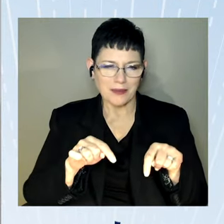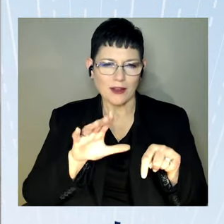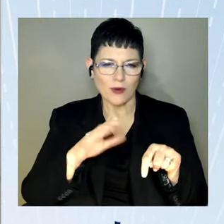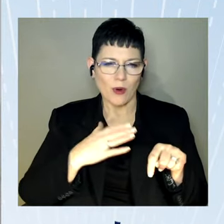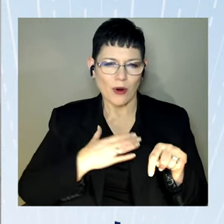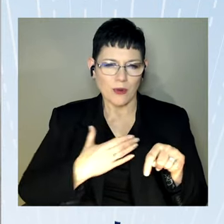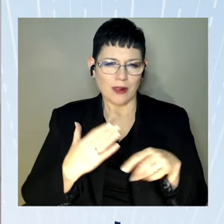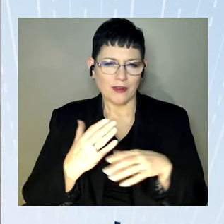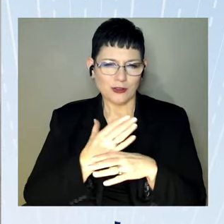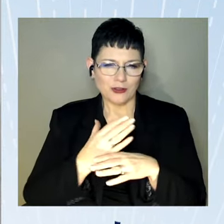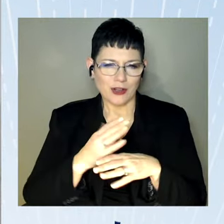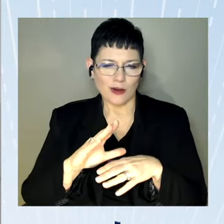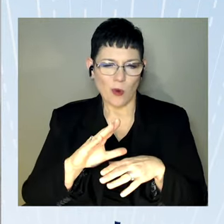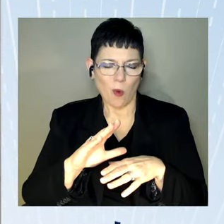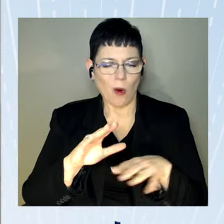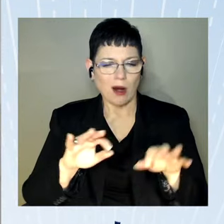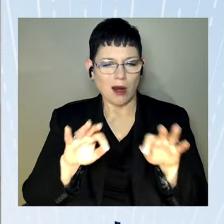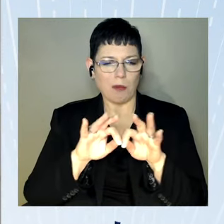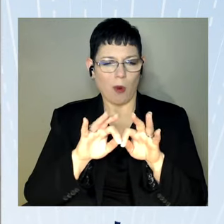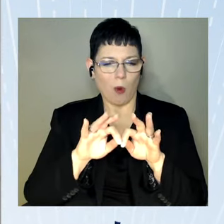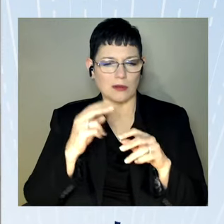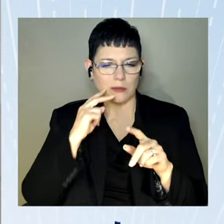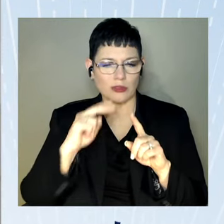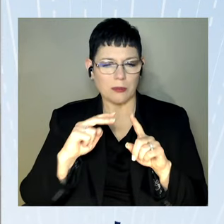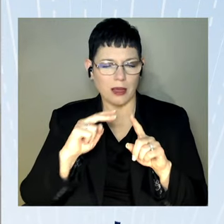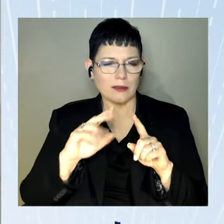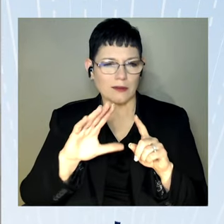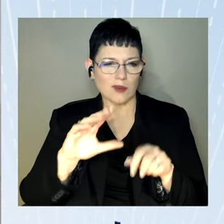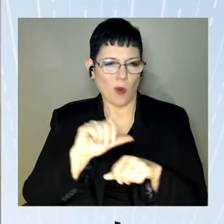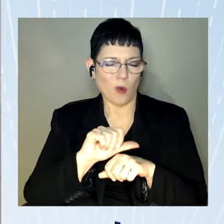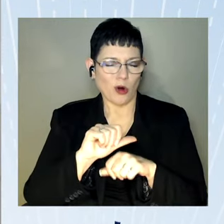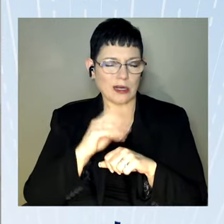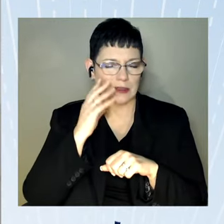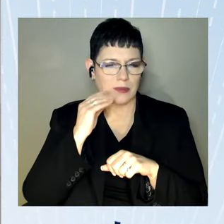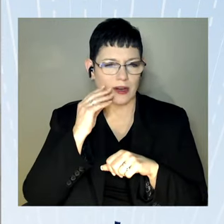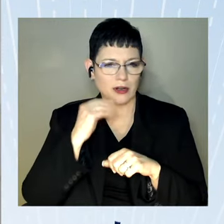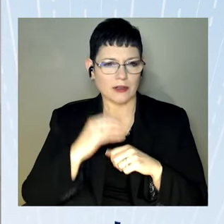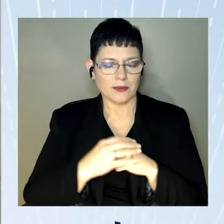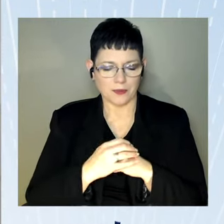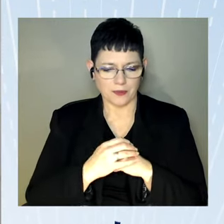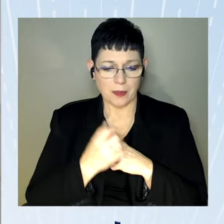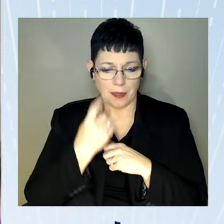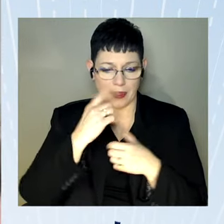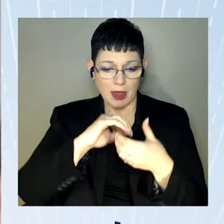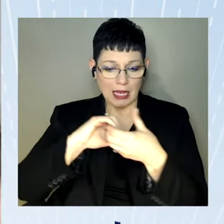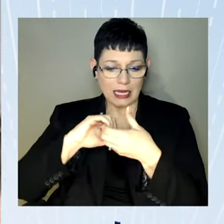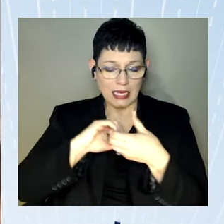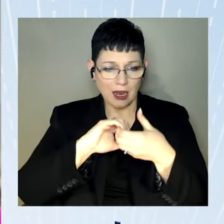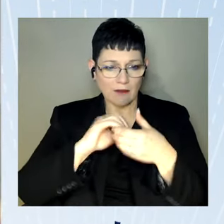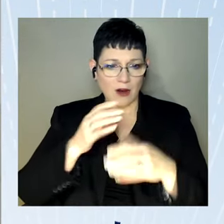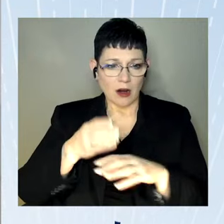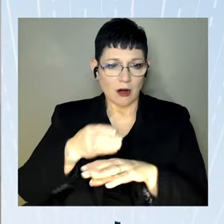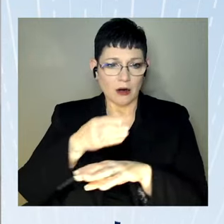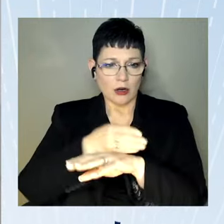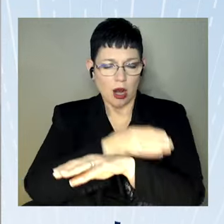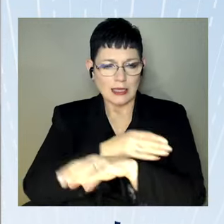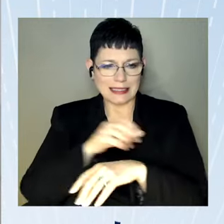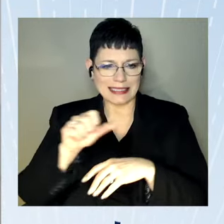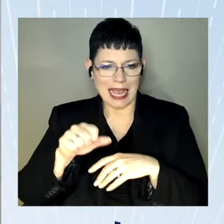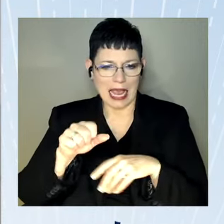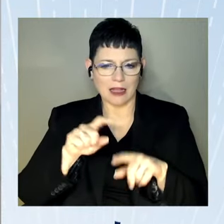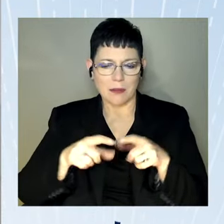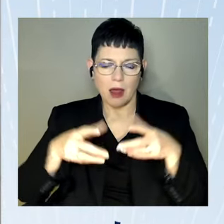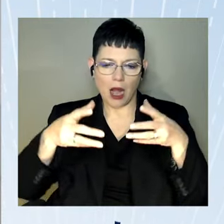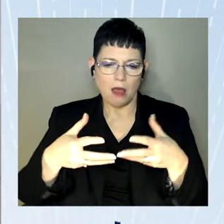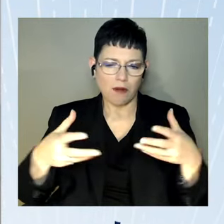your important insights and the work that you do. Together, we've made progress on our care agenda, but we have so much more work